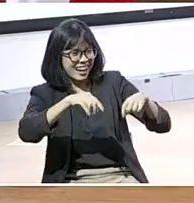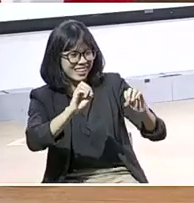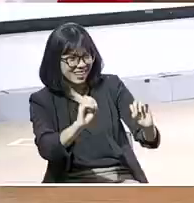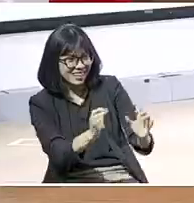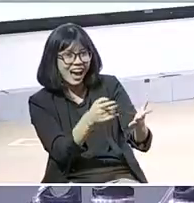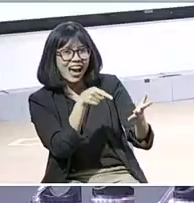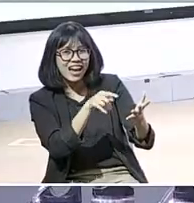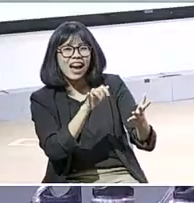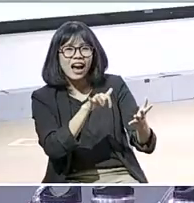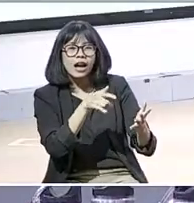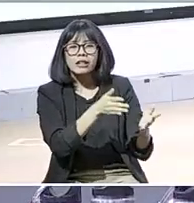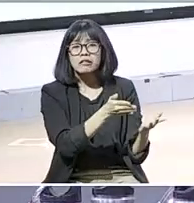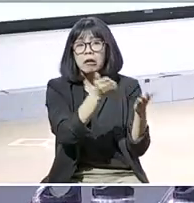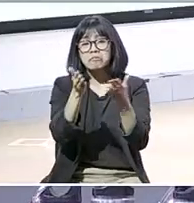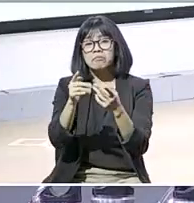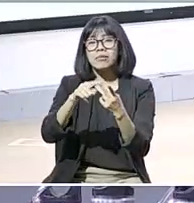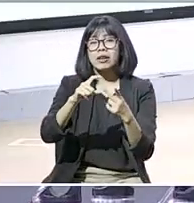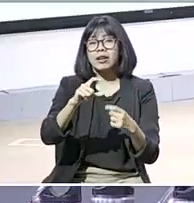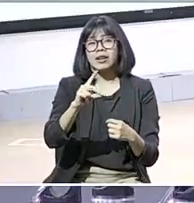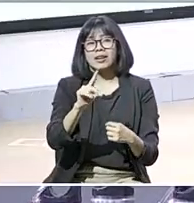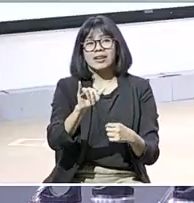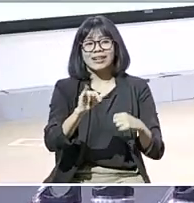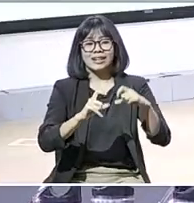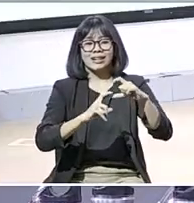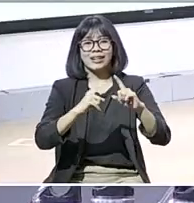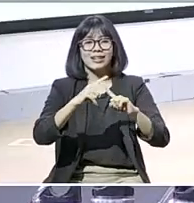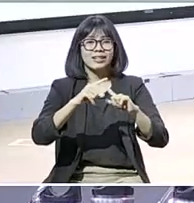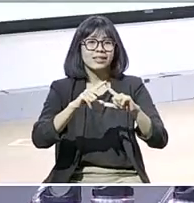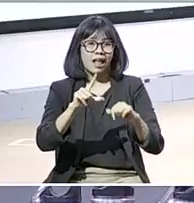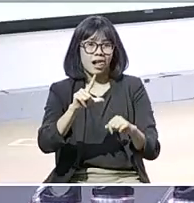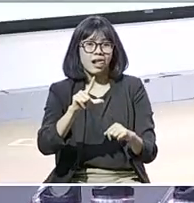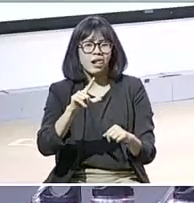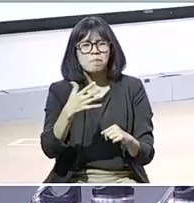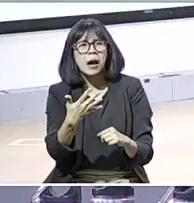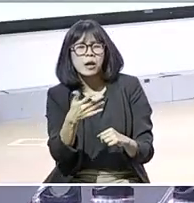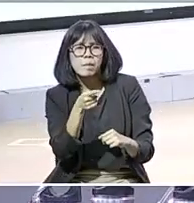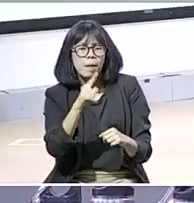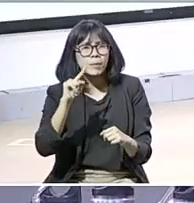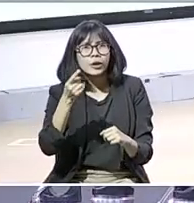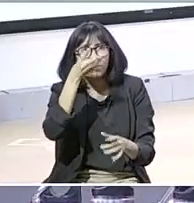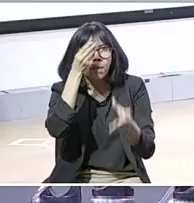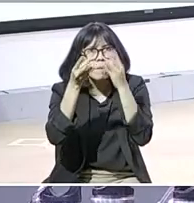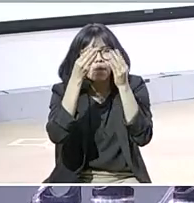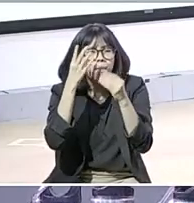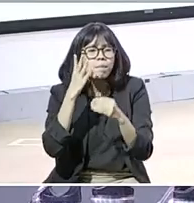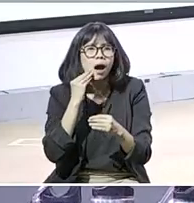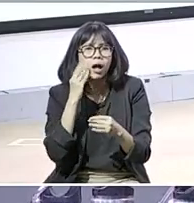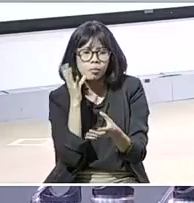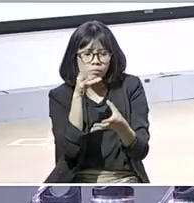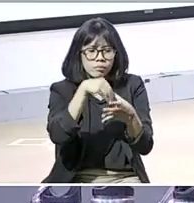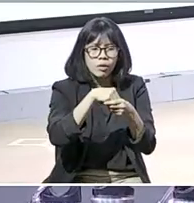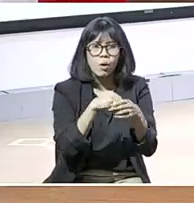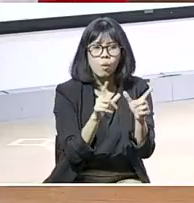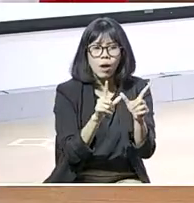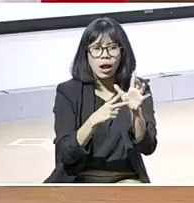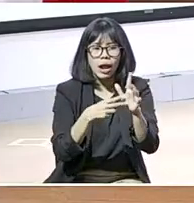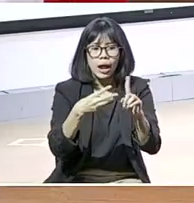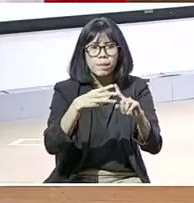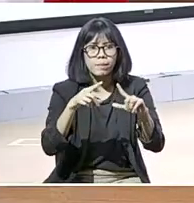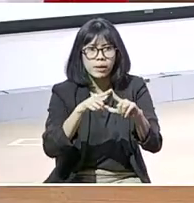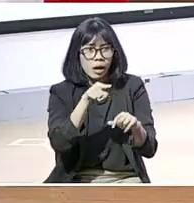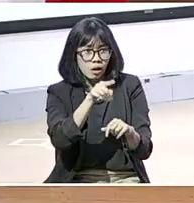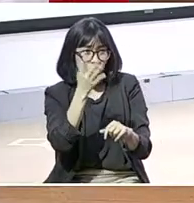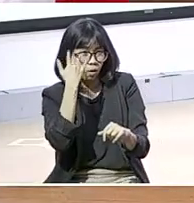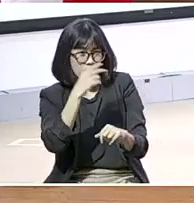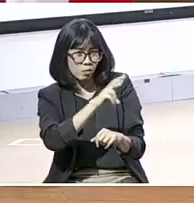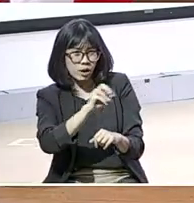move on to Crystal. How was your professional basketball career started? So you were drafted in 2008,